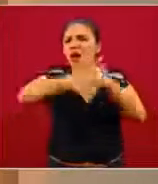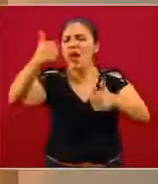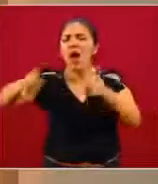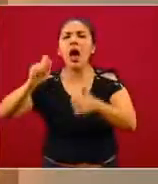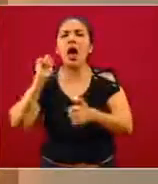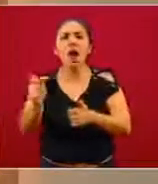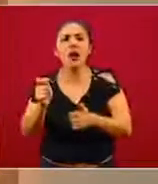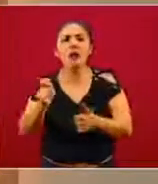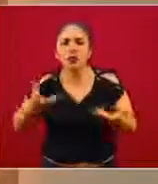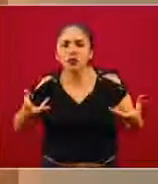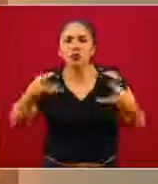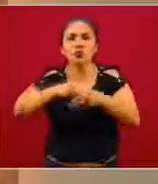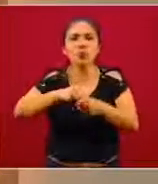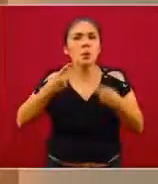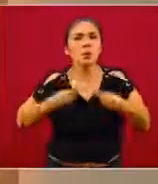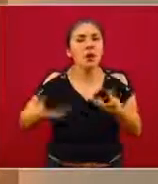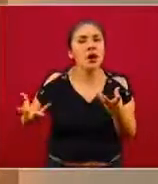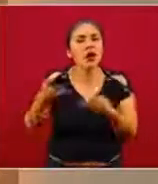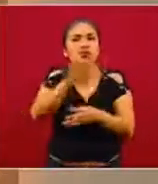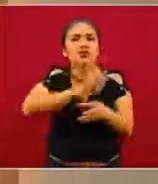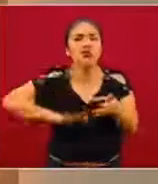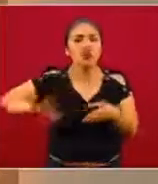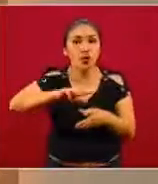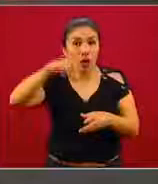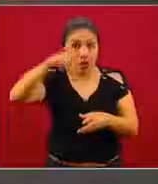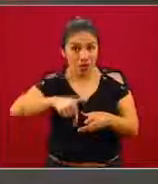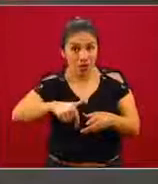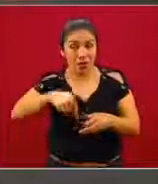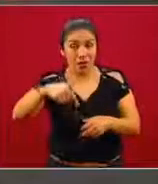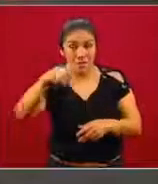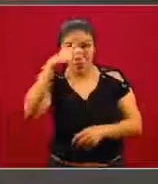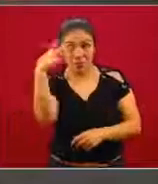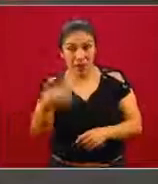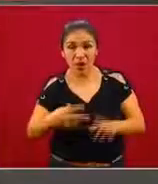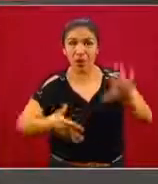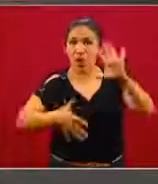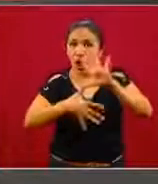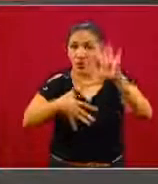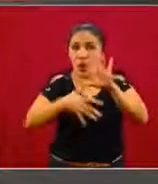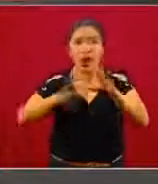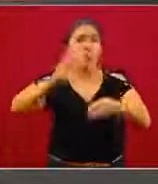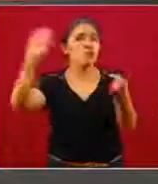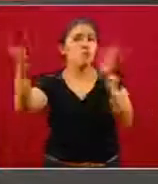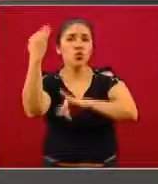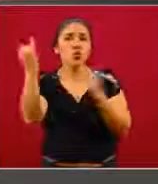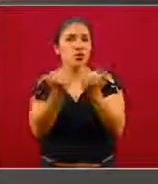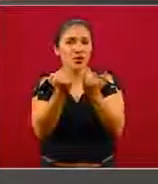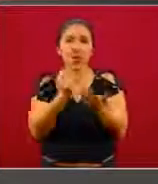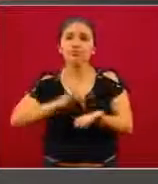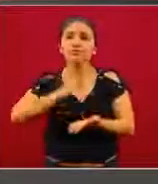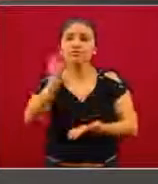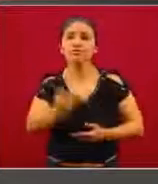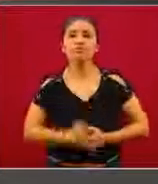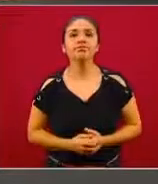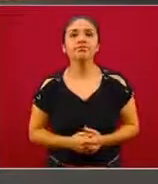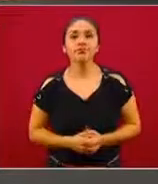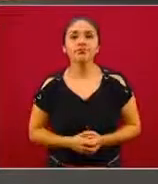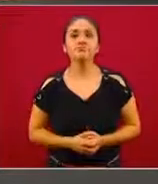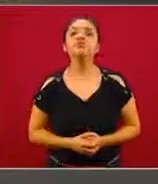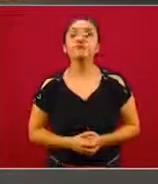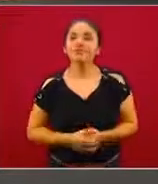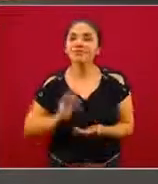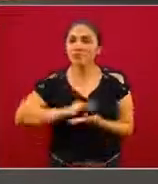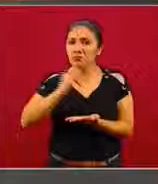all of those individuals who make up our society in Mexico, in the Americas, and across the globe. Thank you,